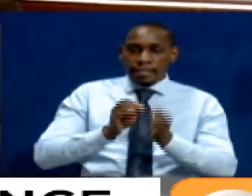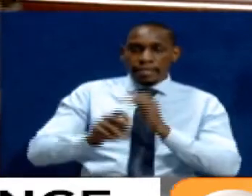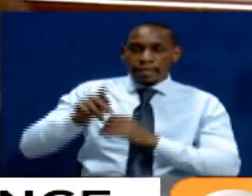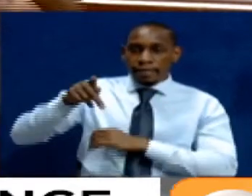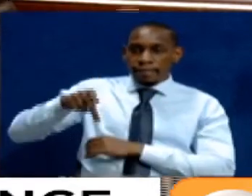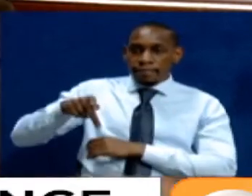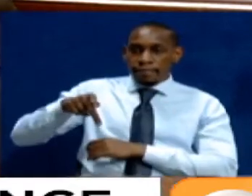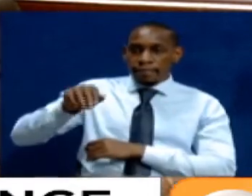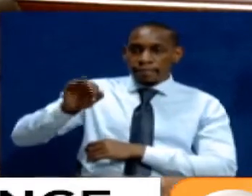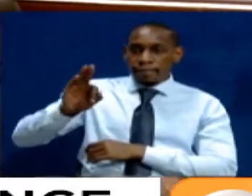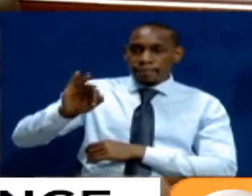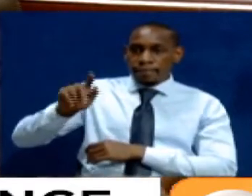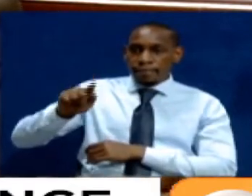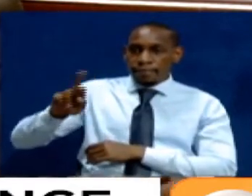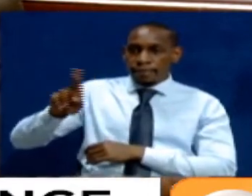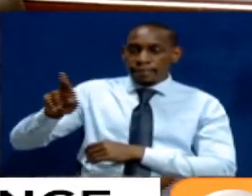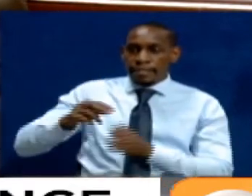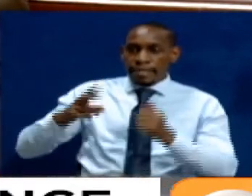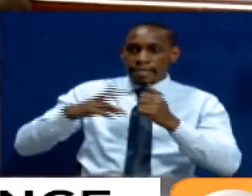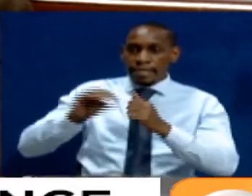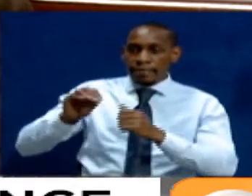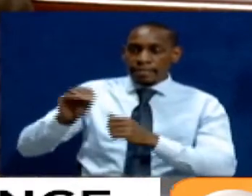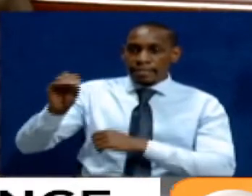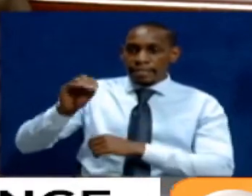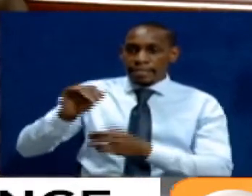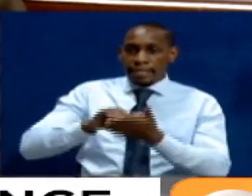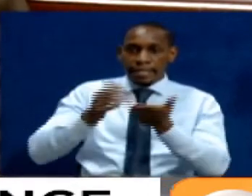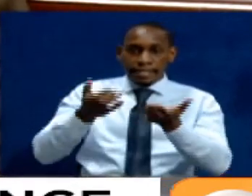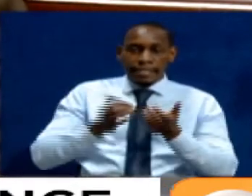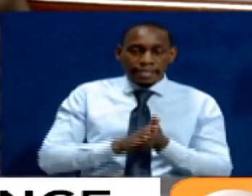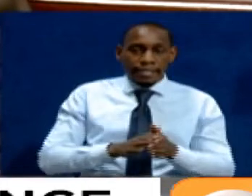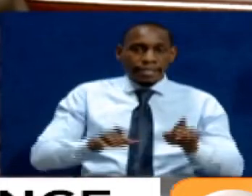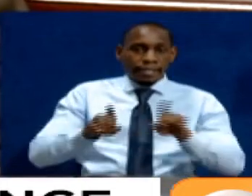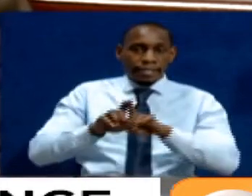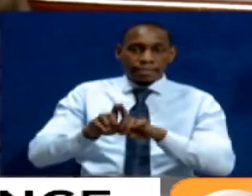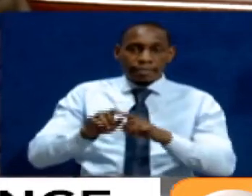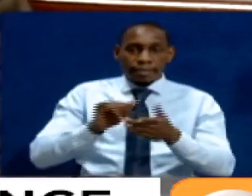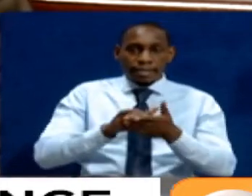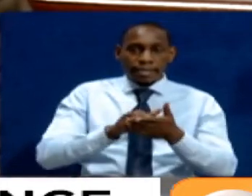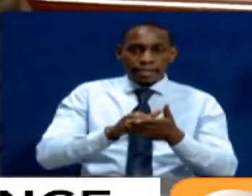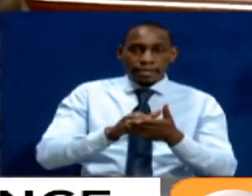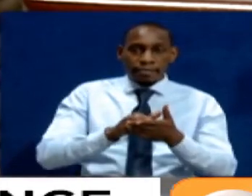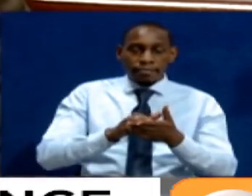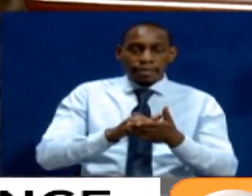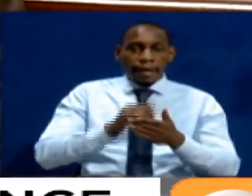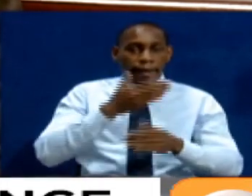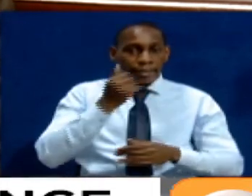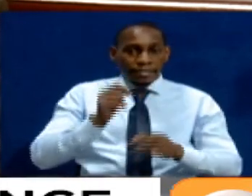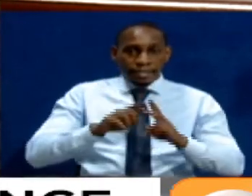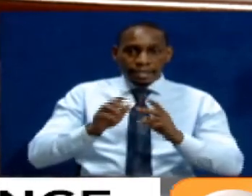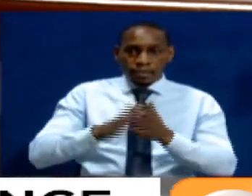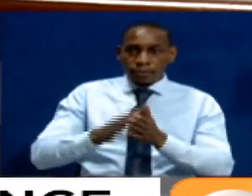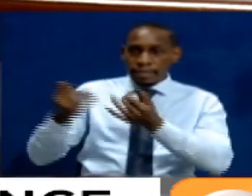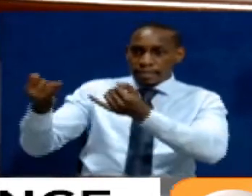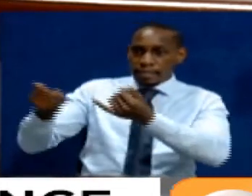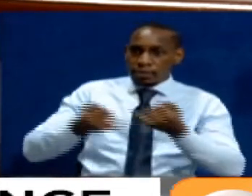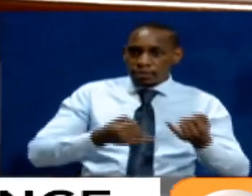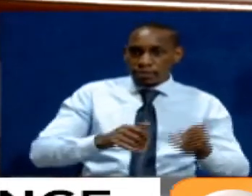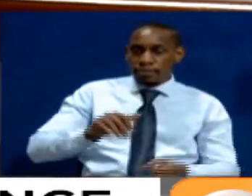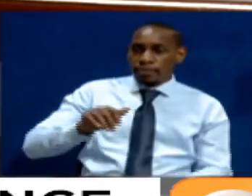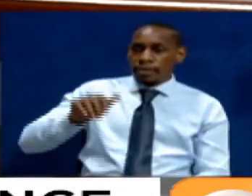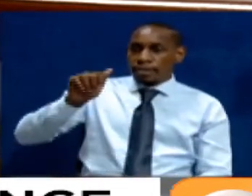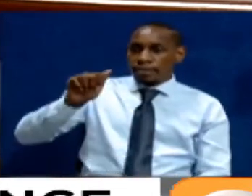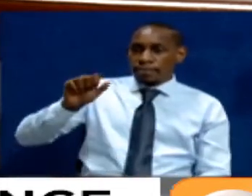it is Pfizer, it's the -70 degrees that you require. And that is why it became a little bit logical to start with the introduction